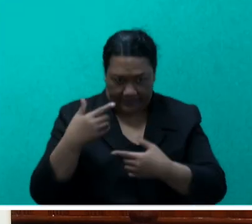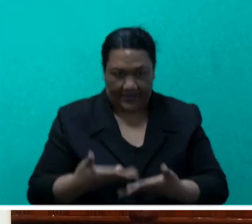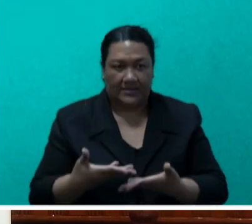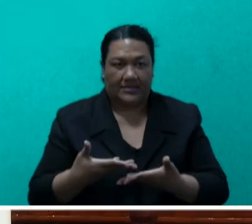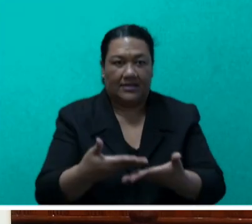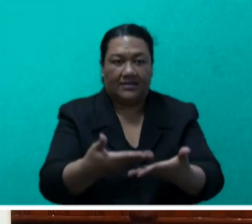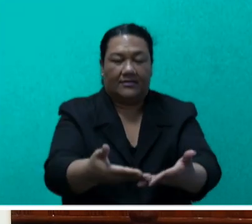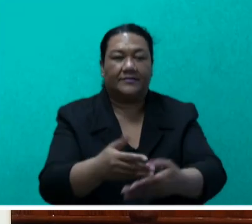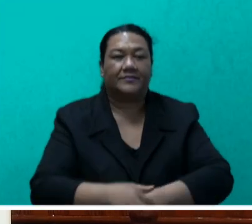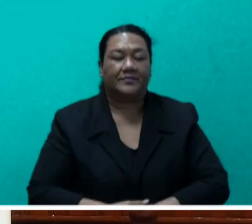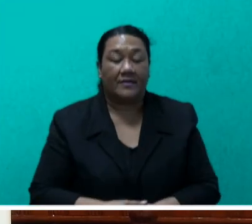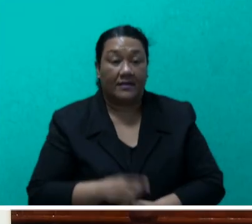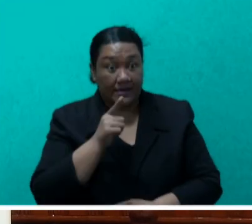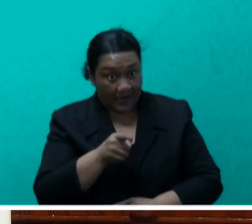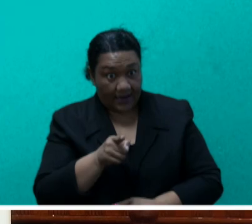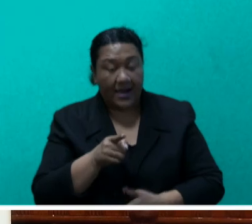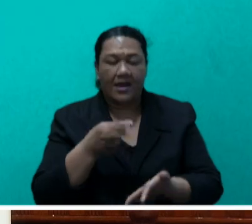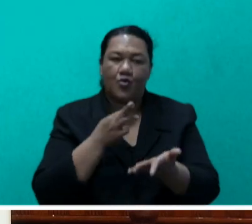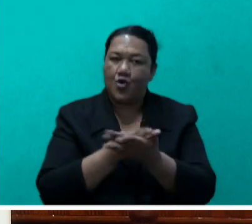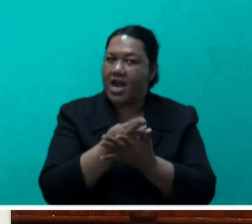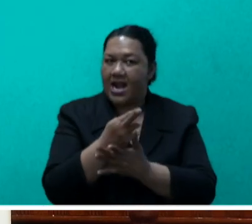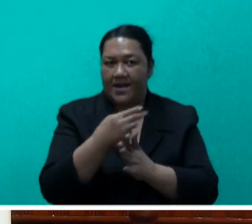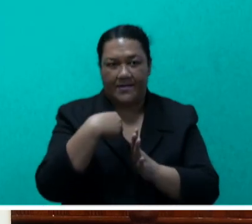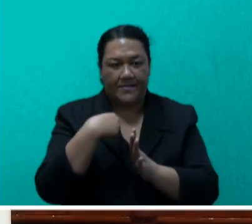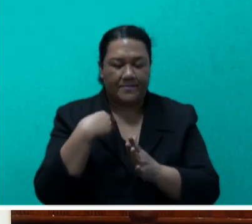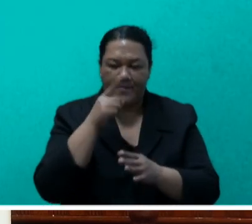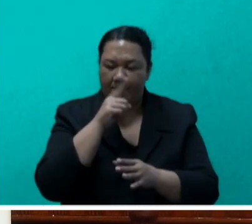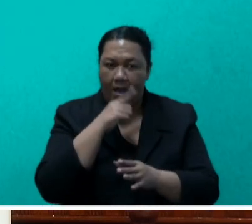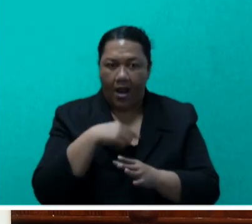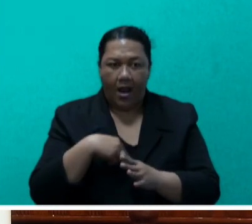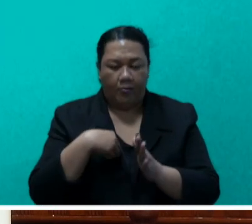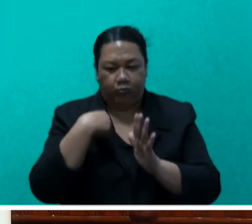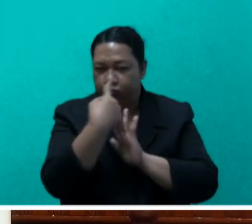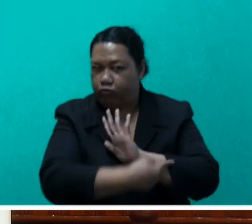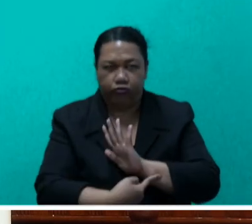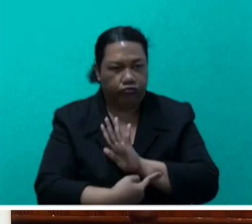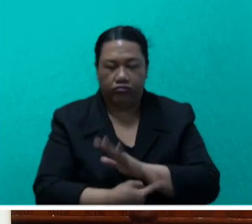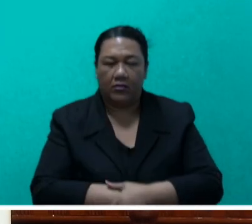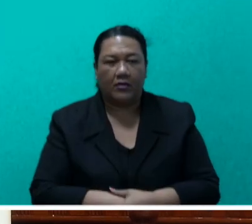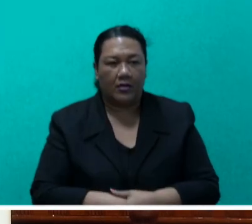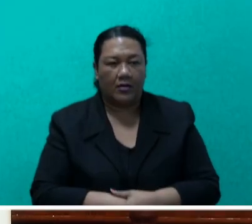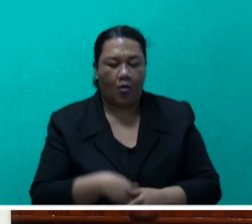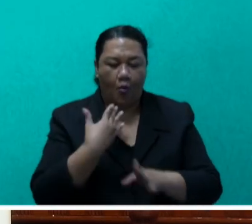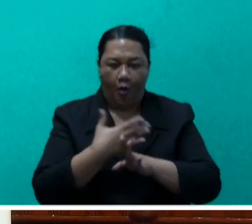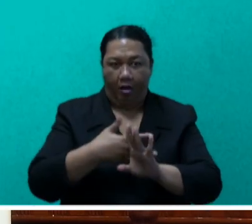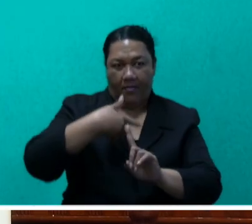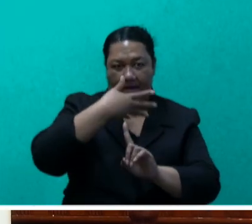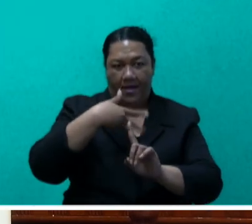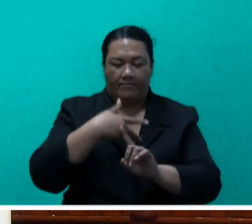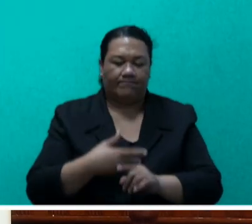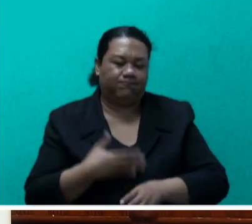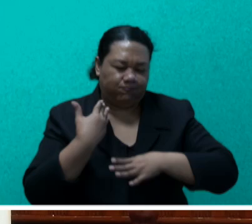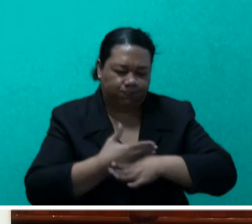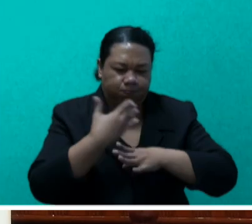These are the real people that work behind the scene to ensure that our people,